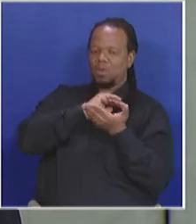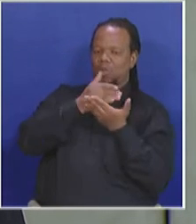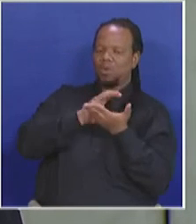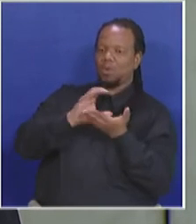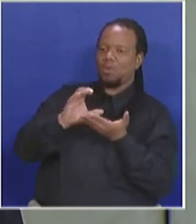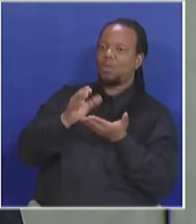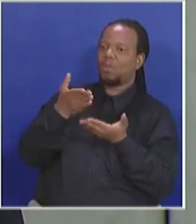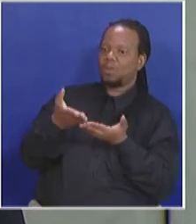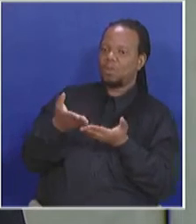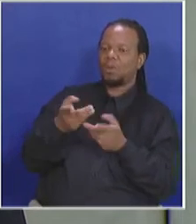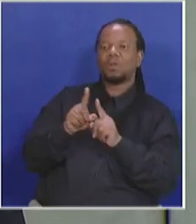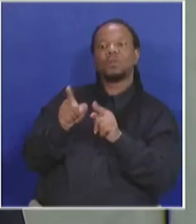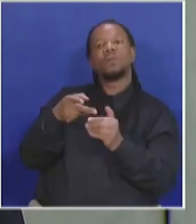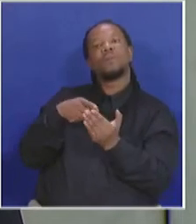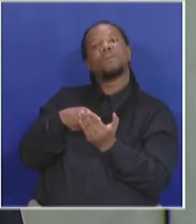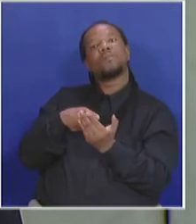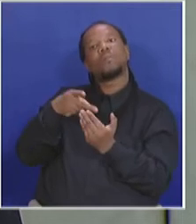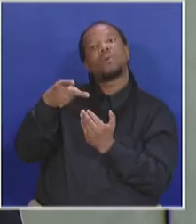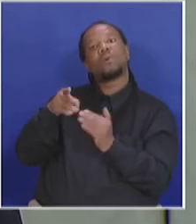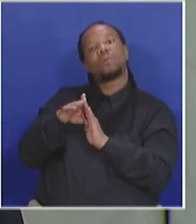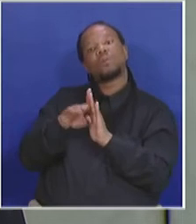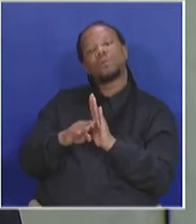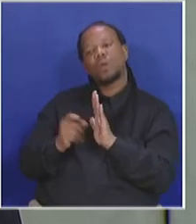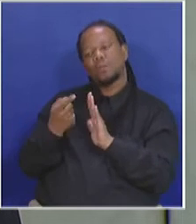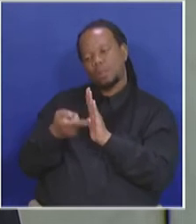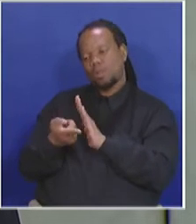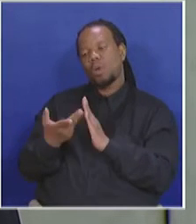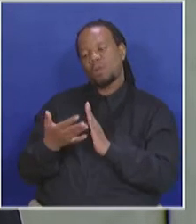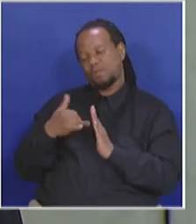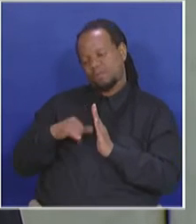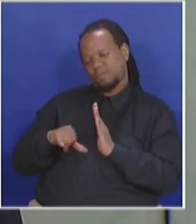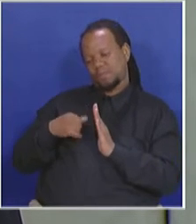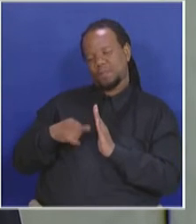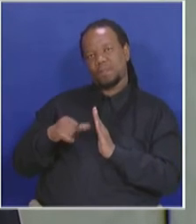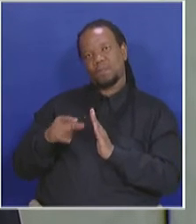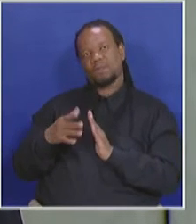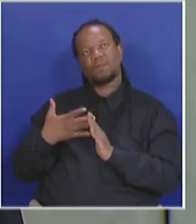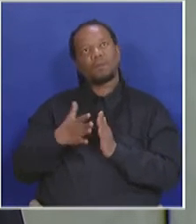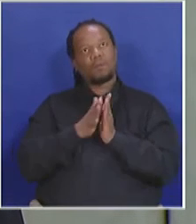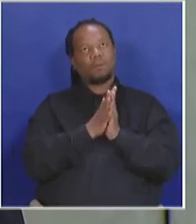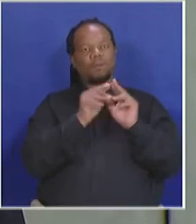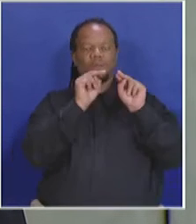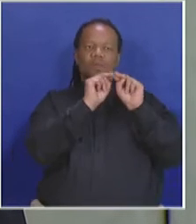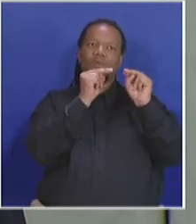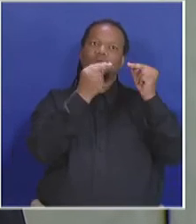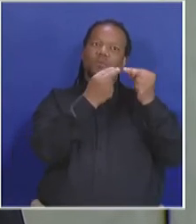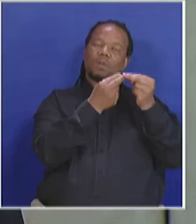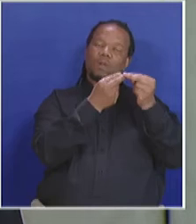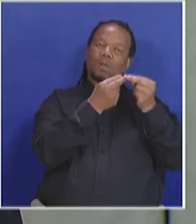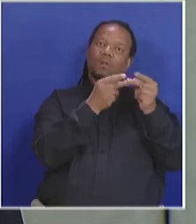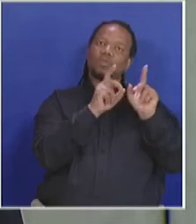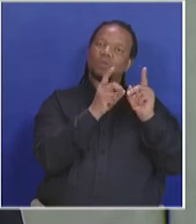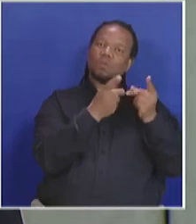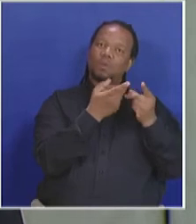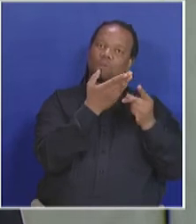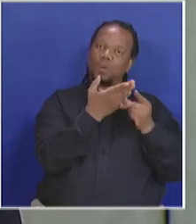competencies, these projects take place in municipalities. We want to impress upon national departments that intend to